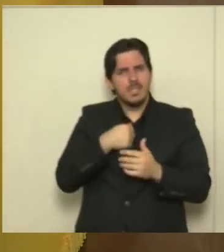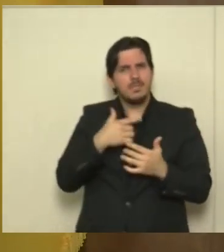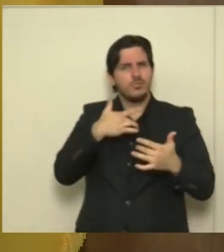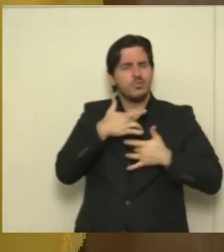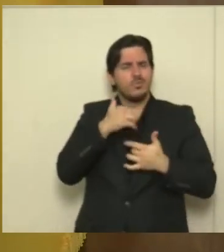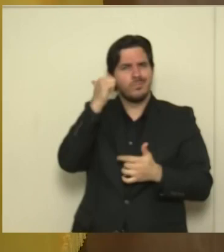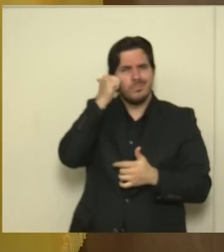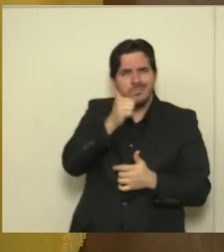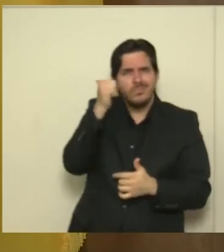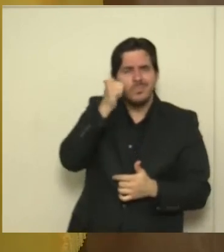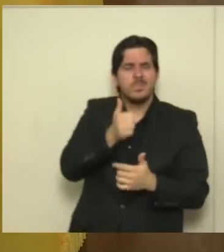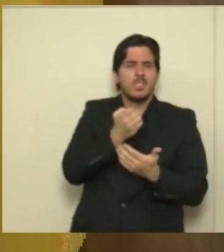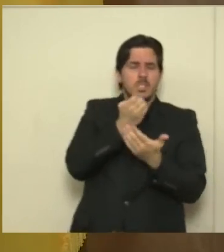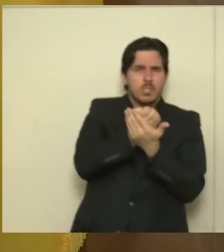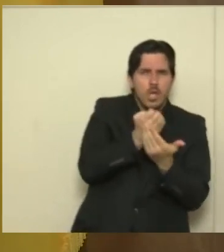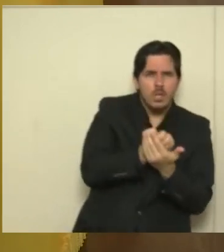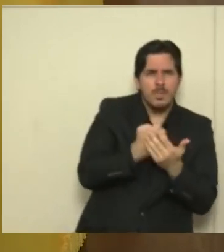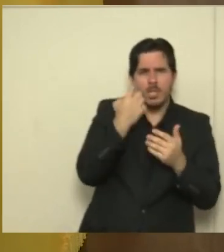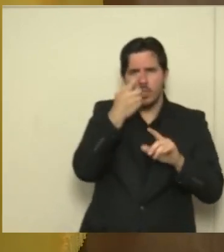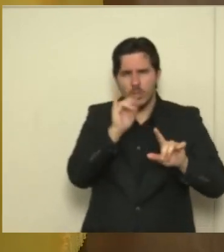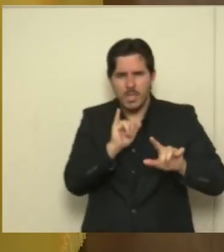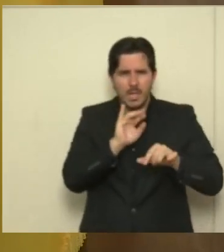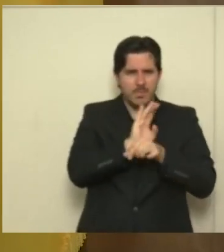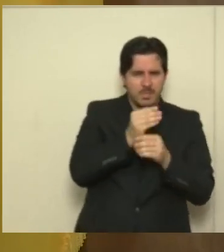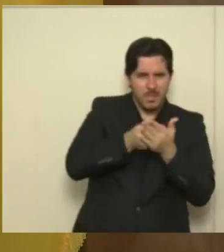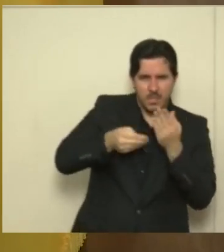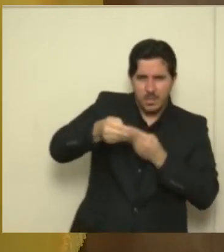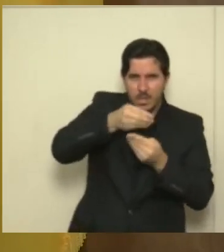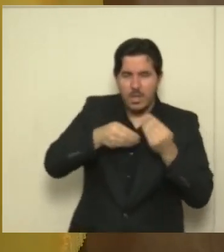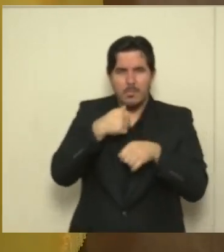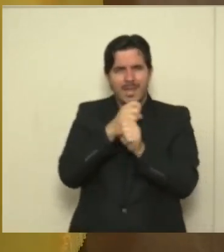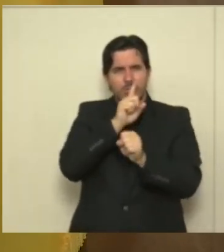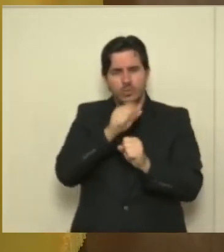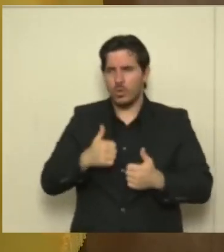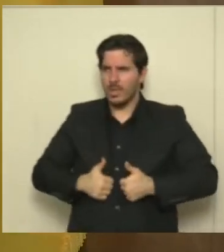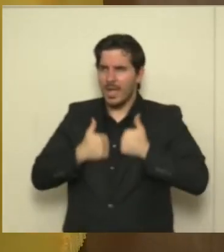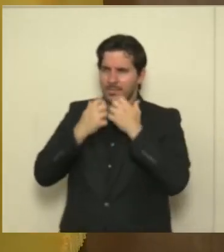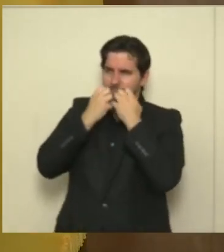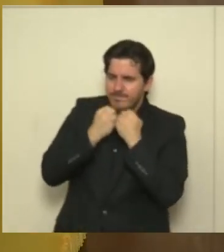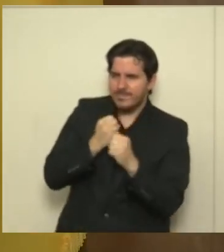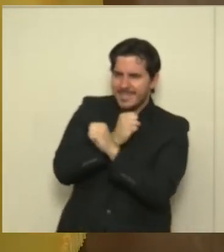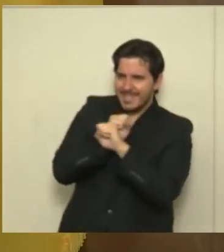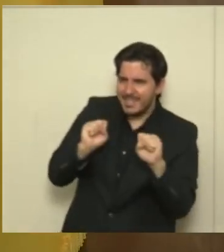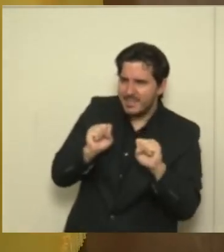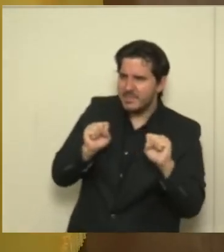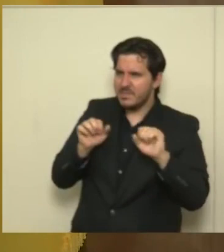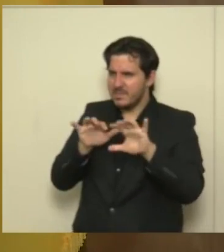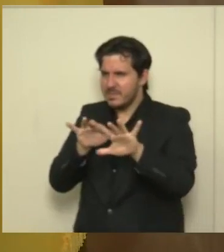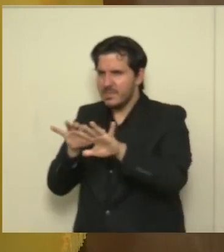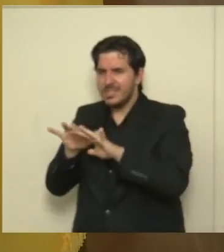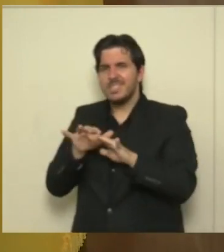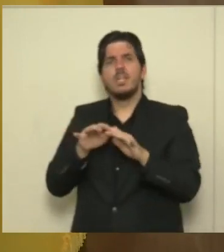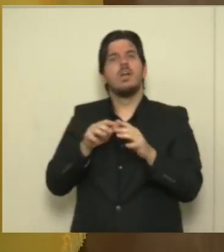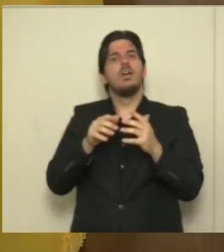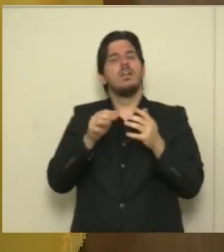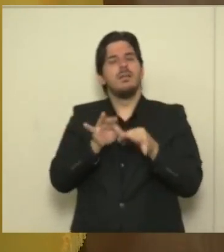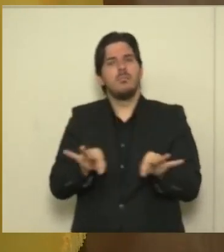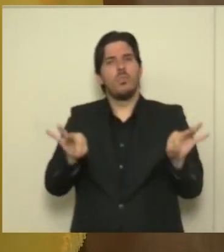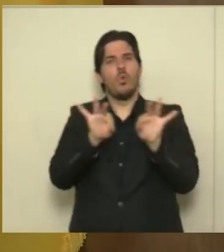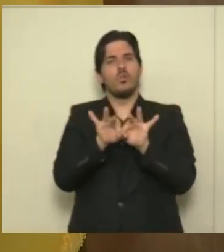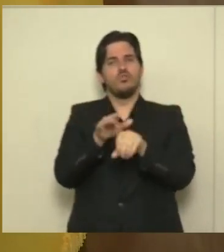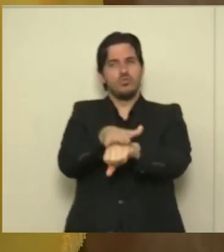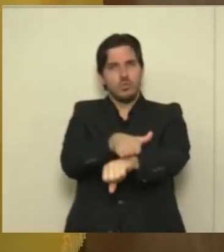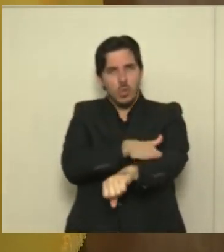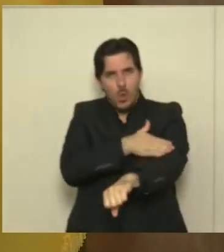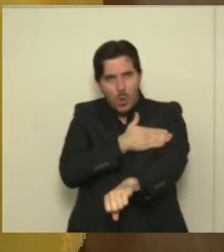the economy and every day about making sure that we can save lives, we want to do this slow enough and thoughtful